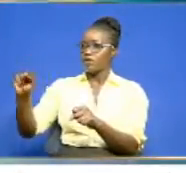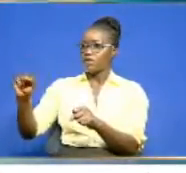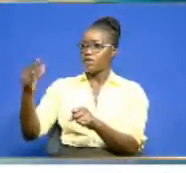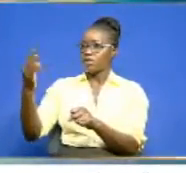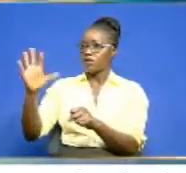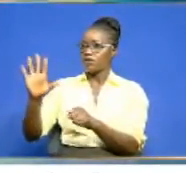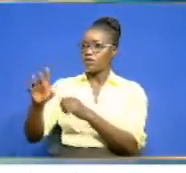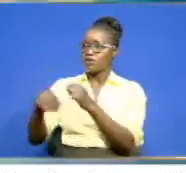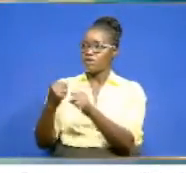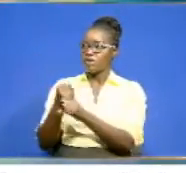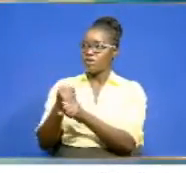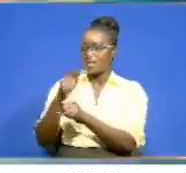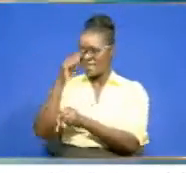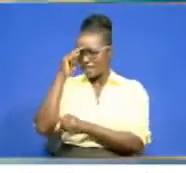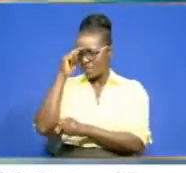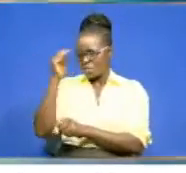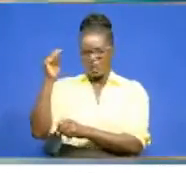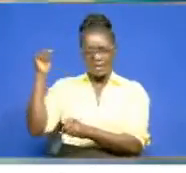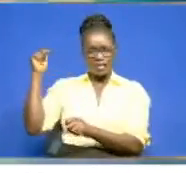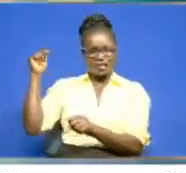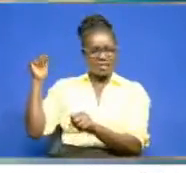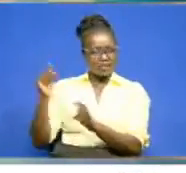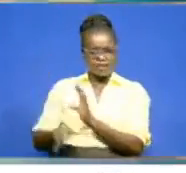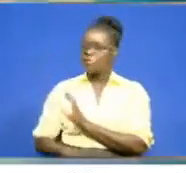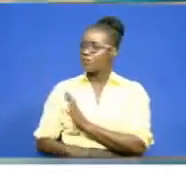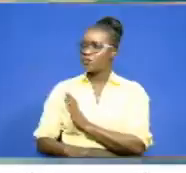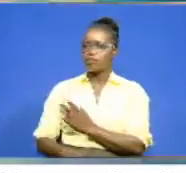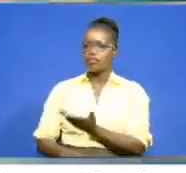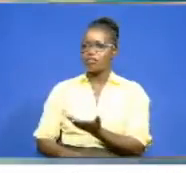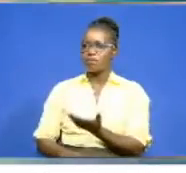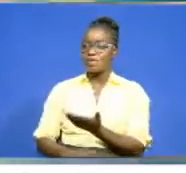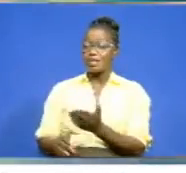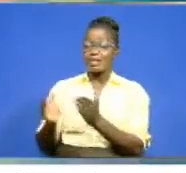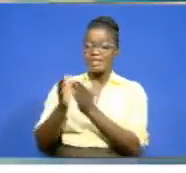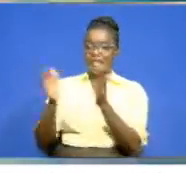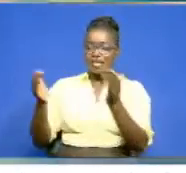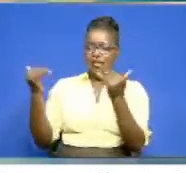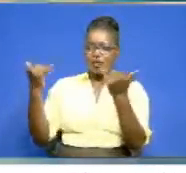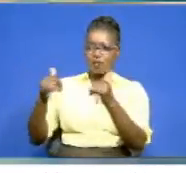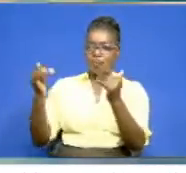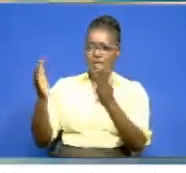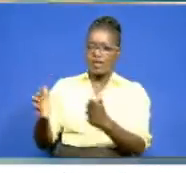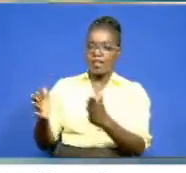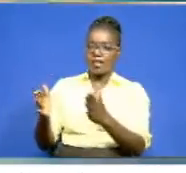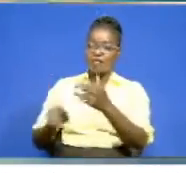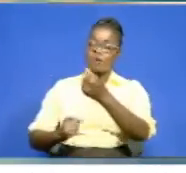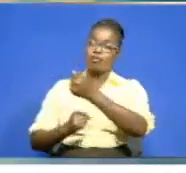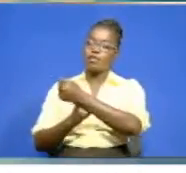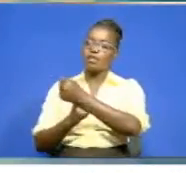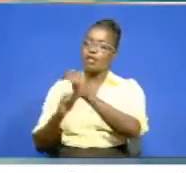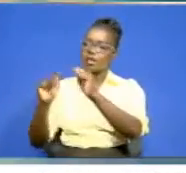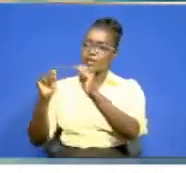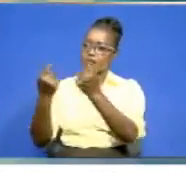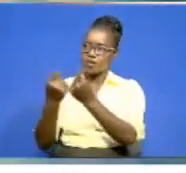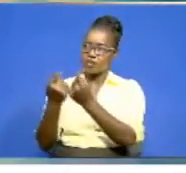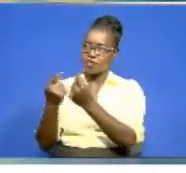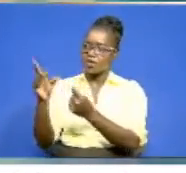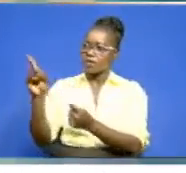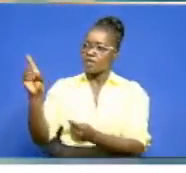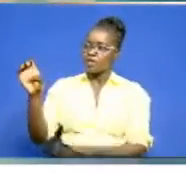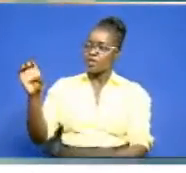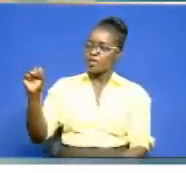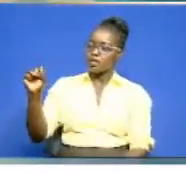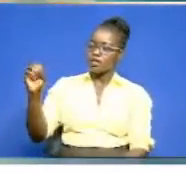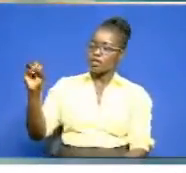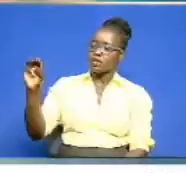I have so much respect for Griffiths. He is a great player, and he has been the pillar of the team. Desmond has